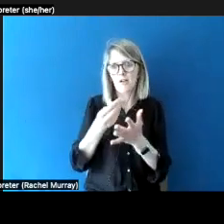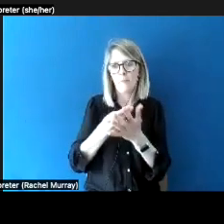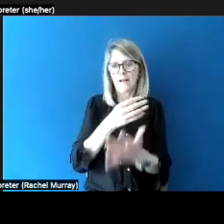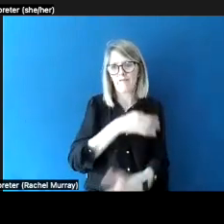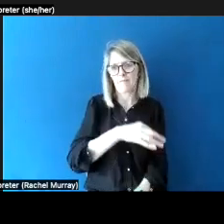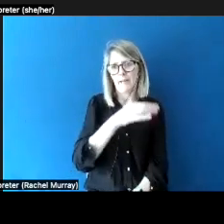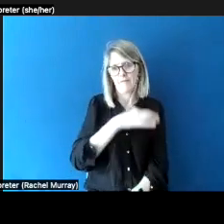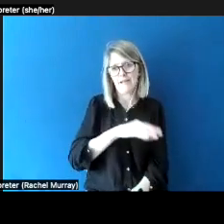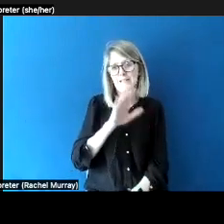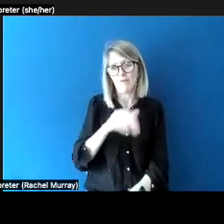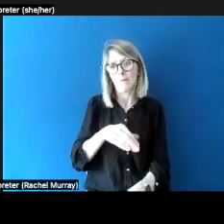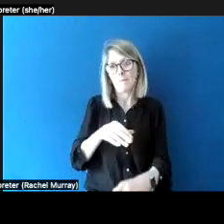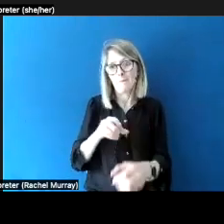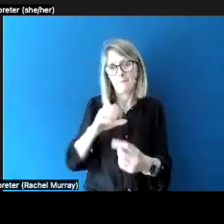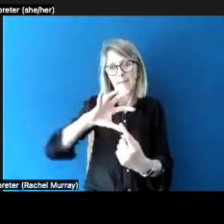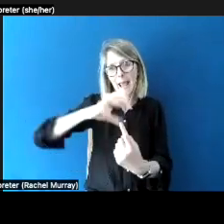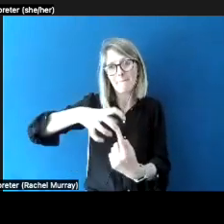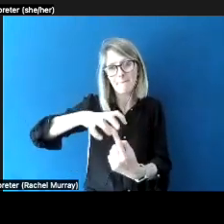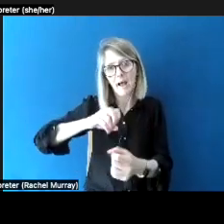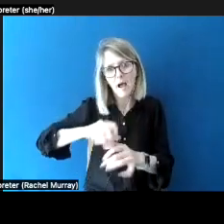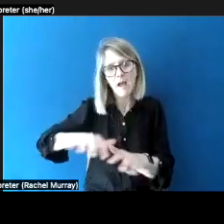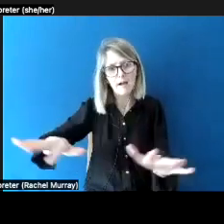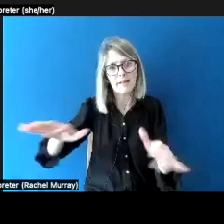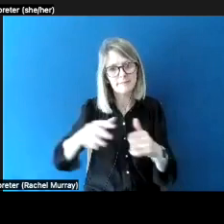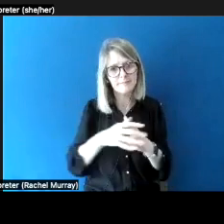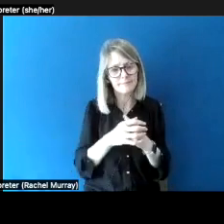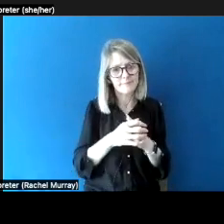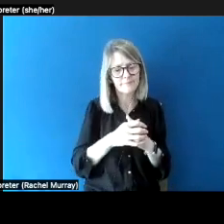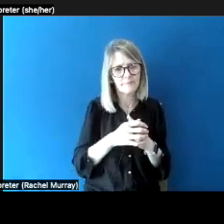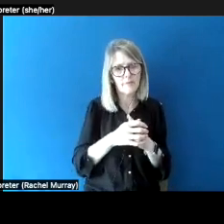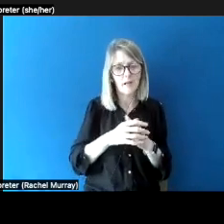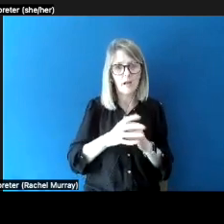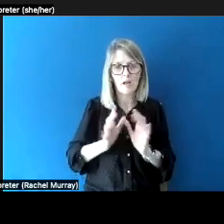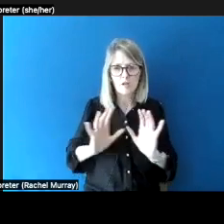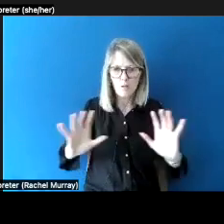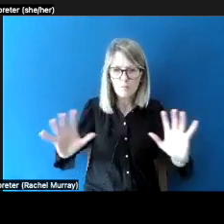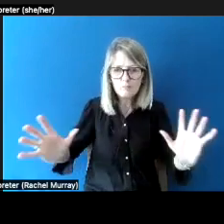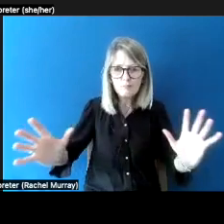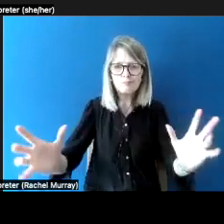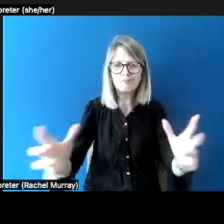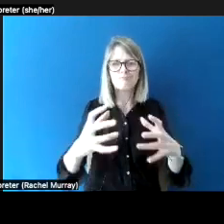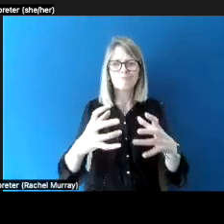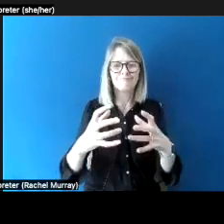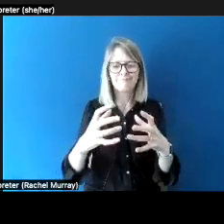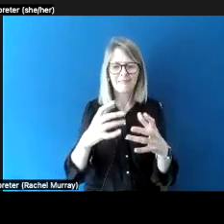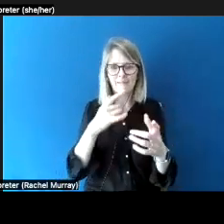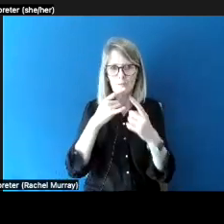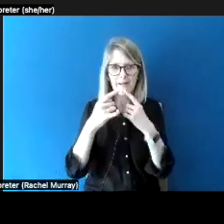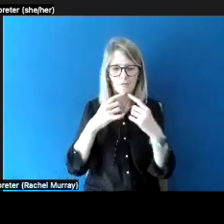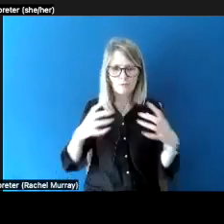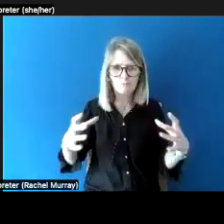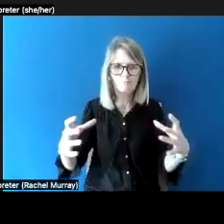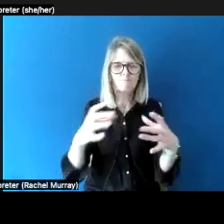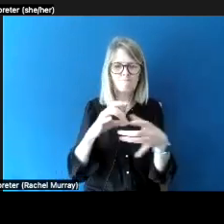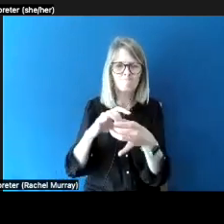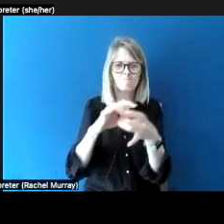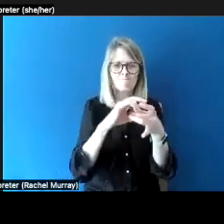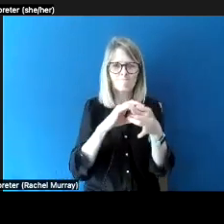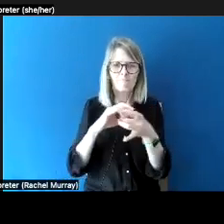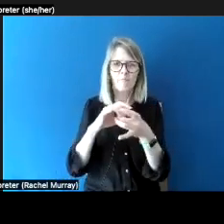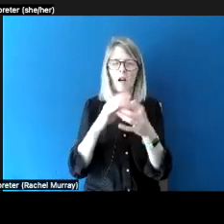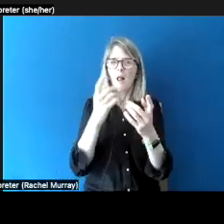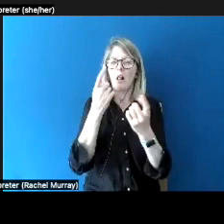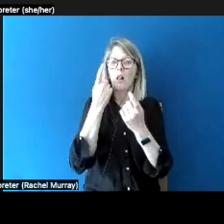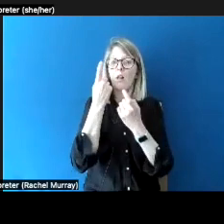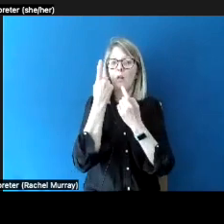empire. So to bring it all together, the questions that I pose